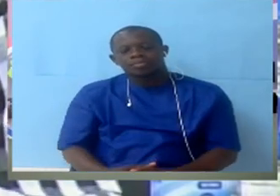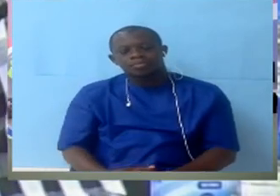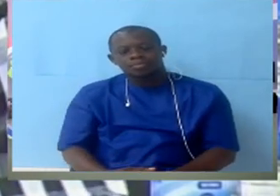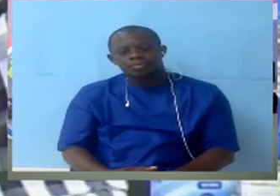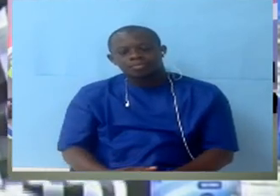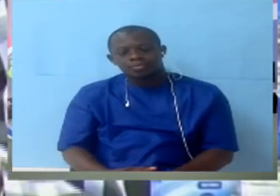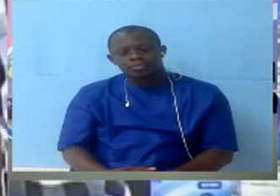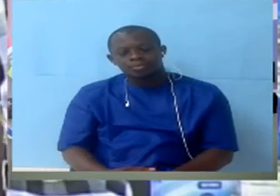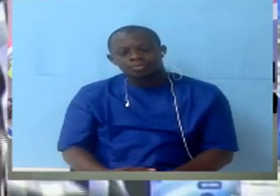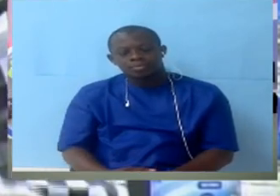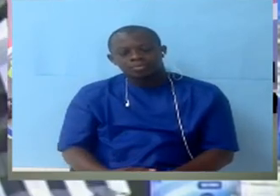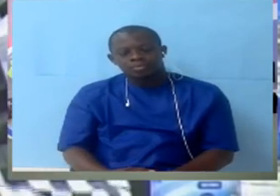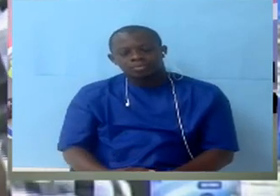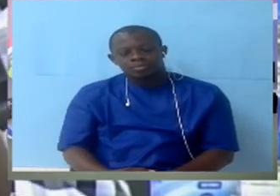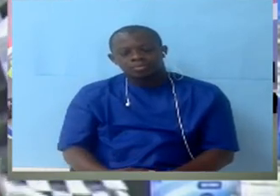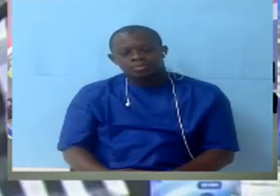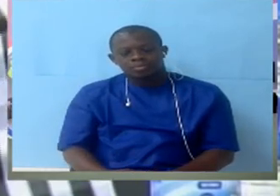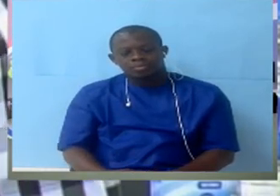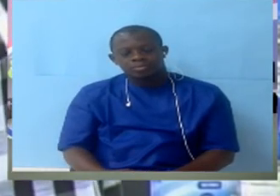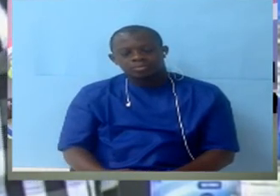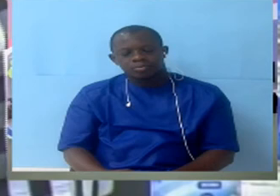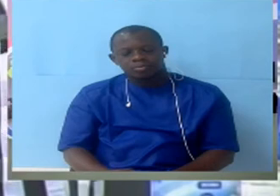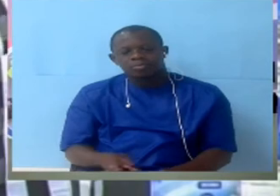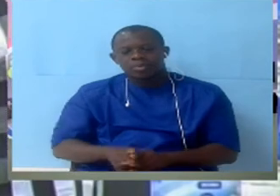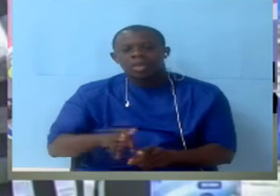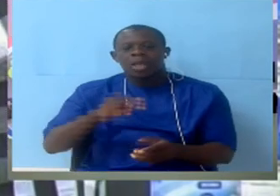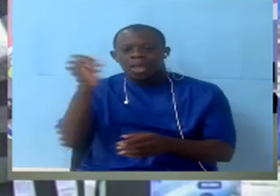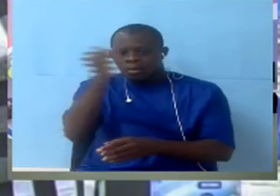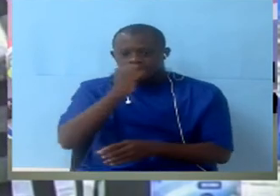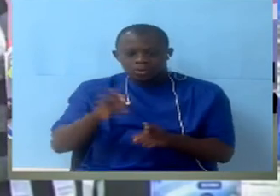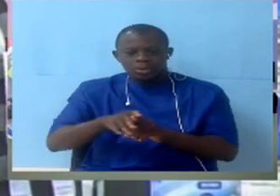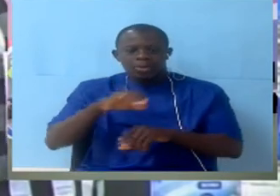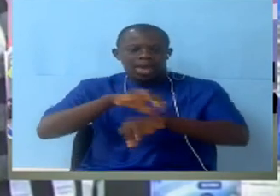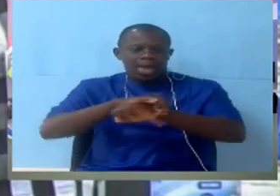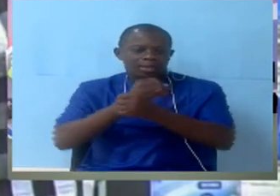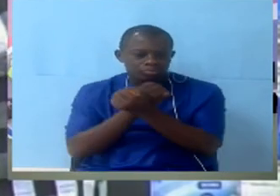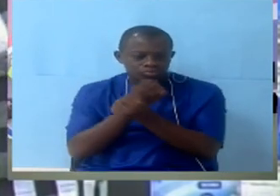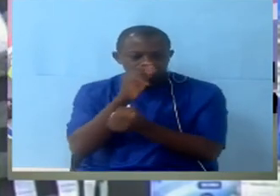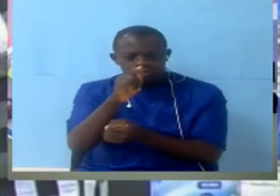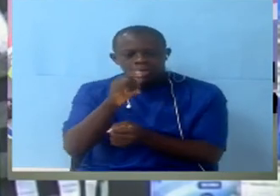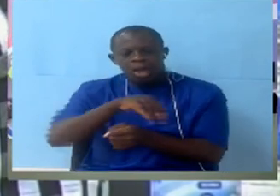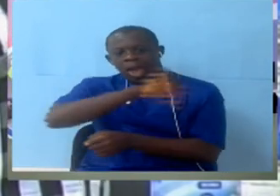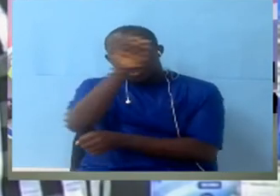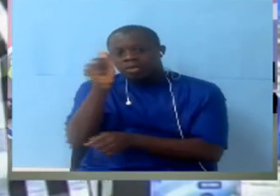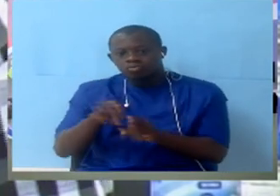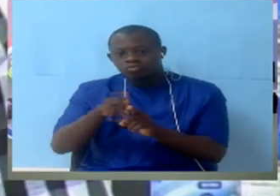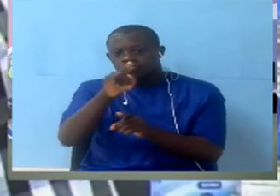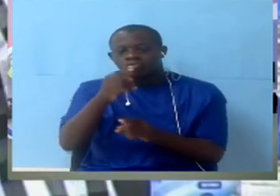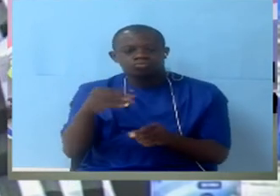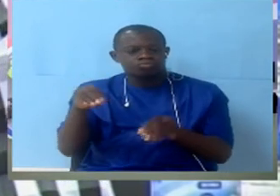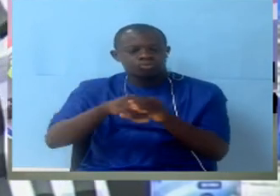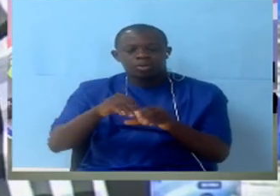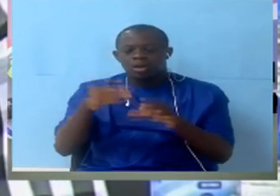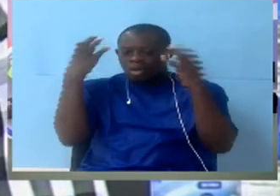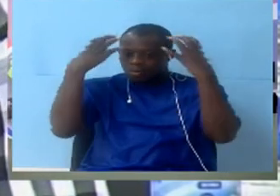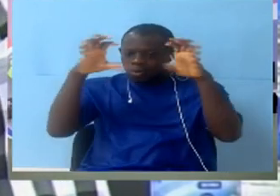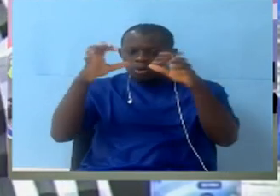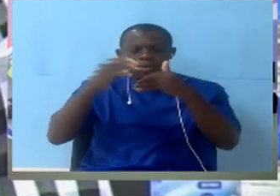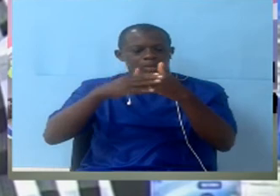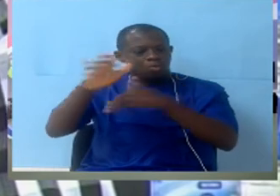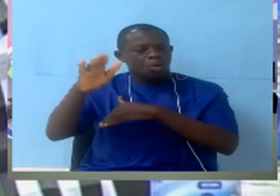you'll be arrested and probably because they will arrest you, and in fact you find yourself in a